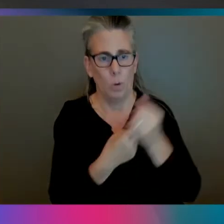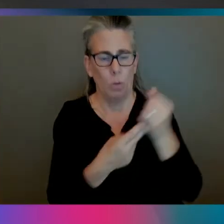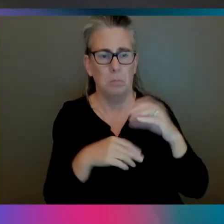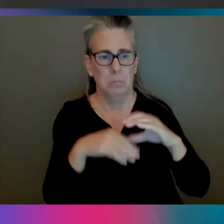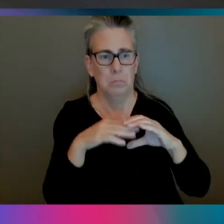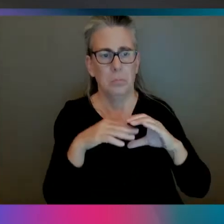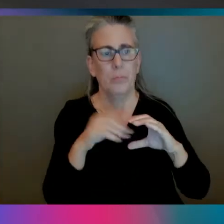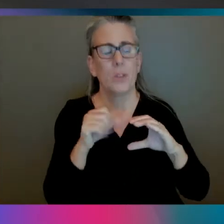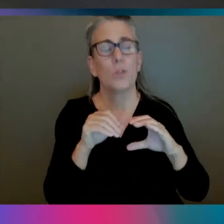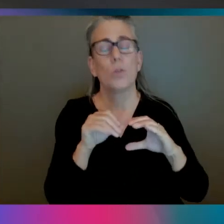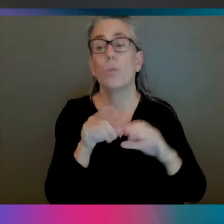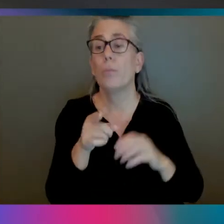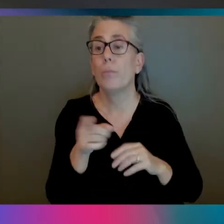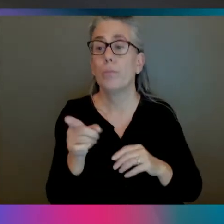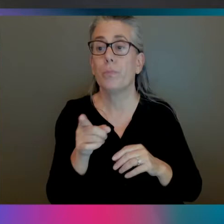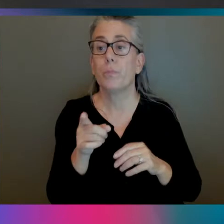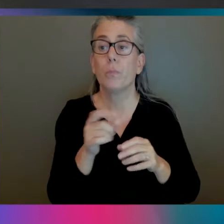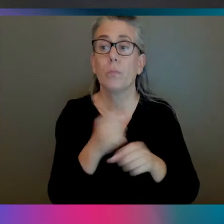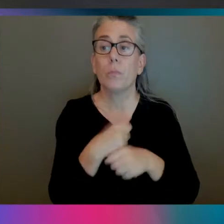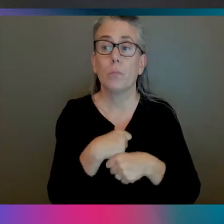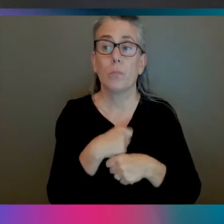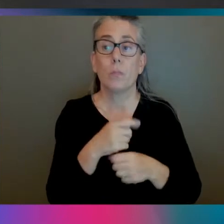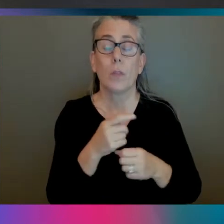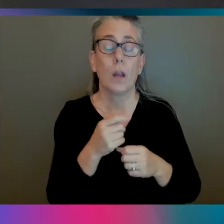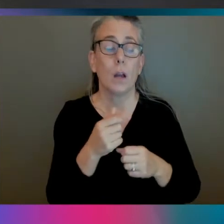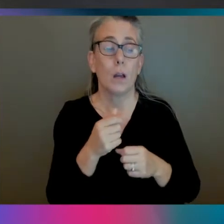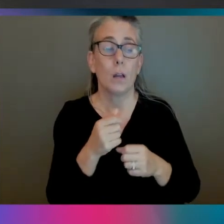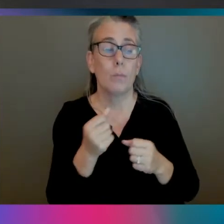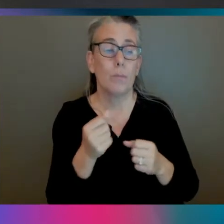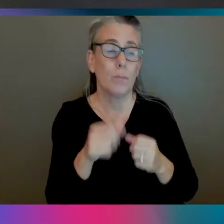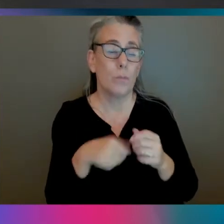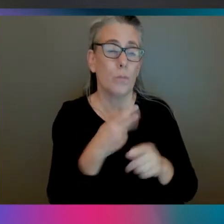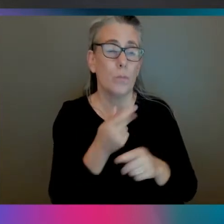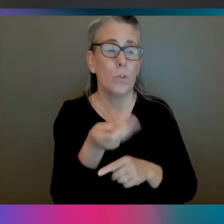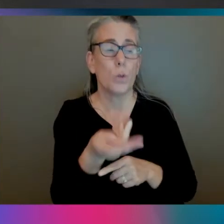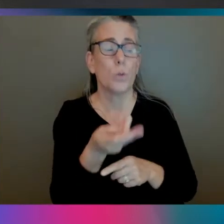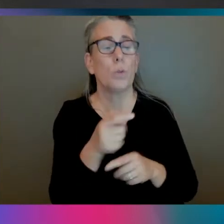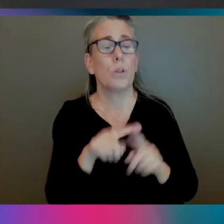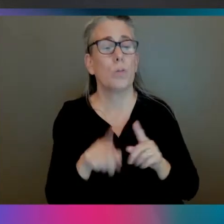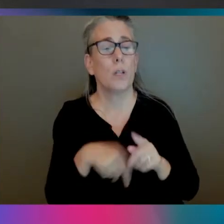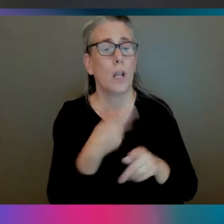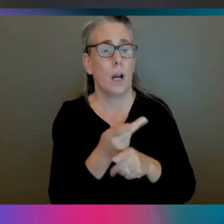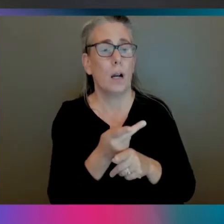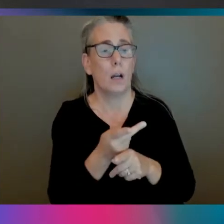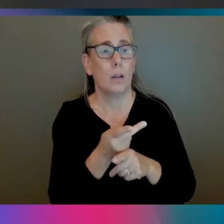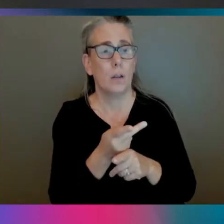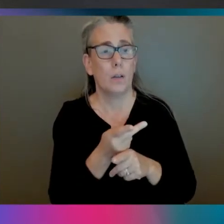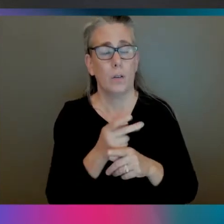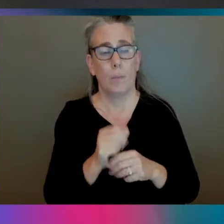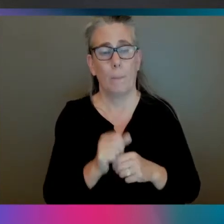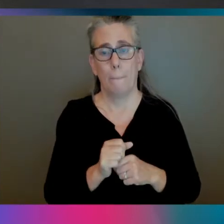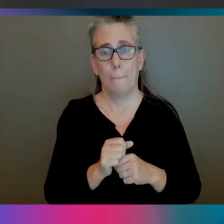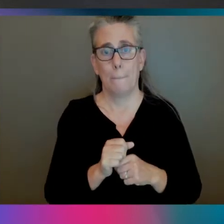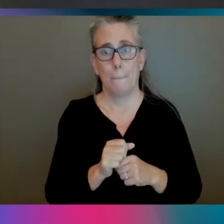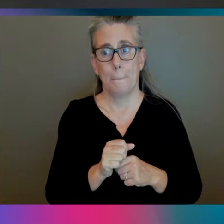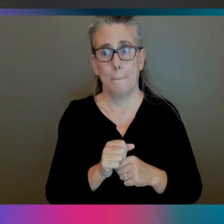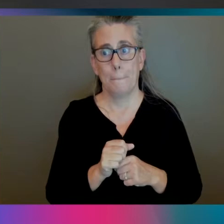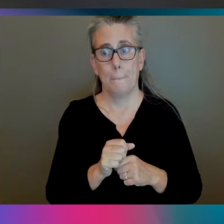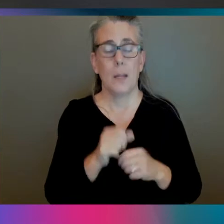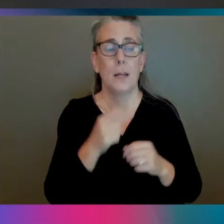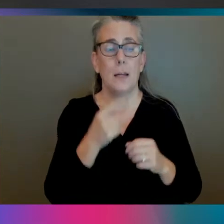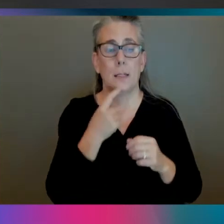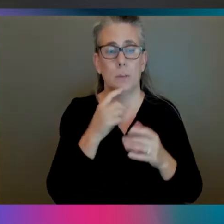these types of models. So there's a couple of different types that we can go through. So, like it says here, it's like you pick one of those